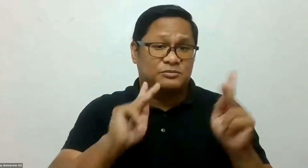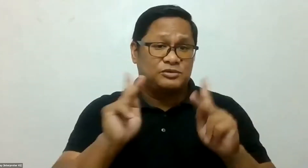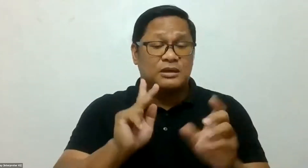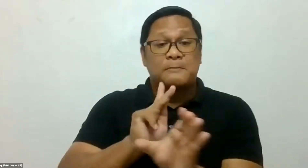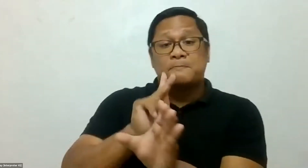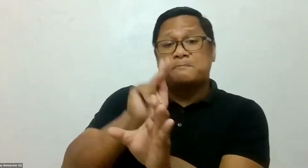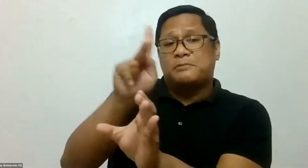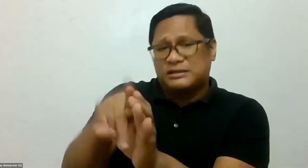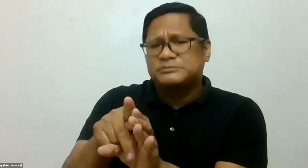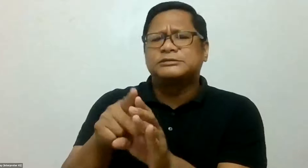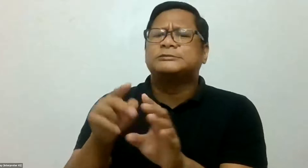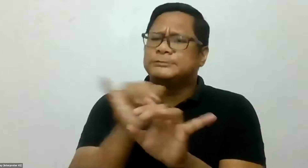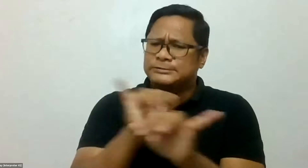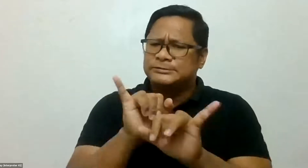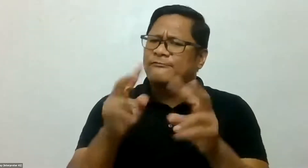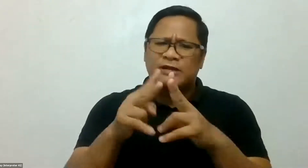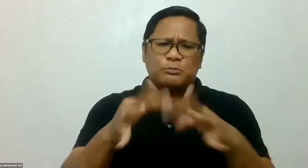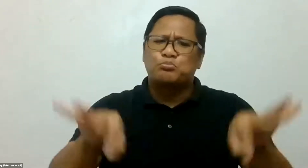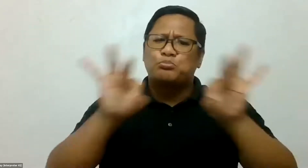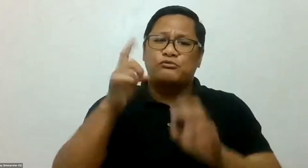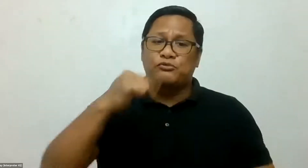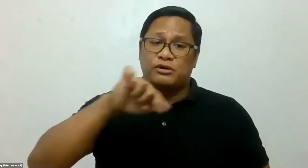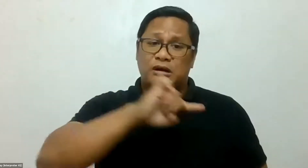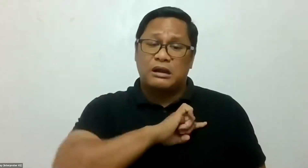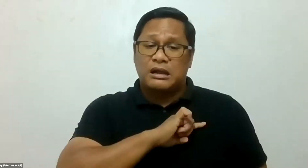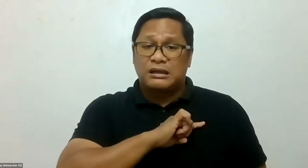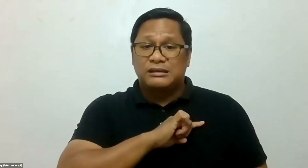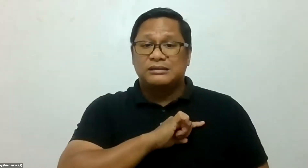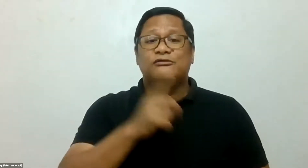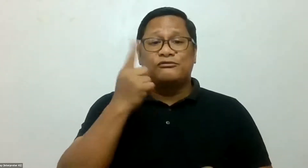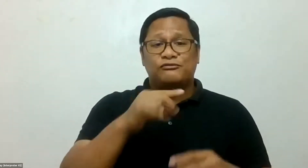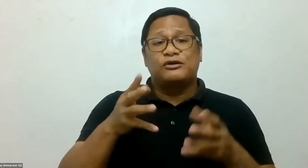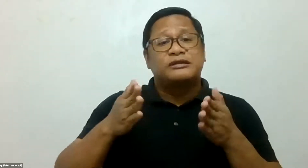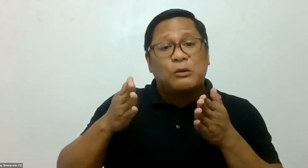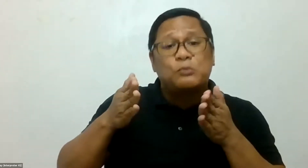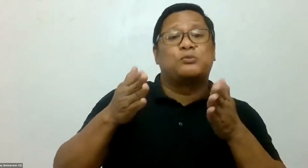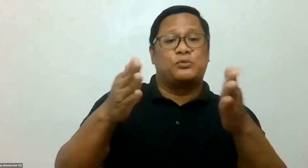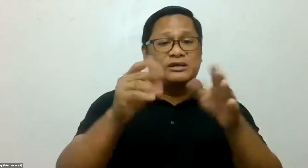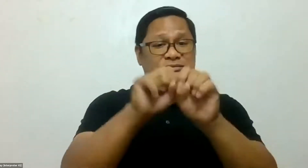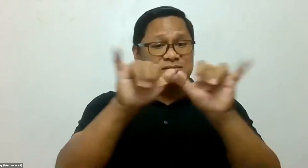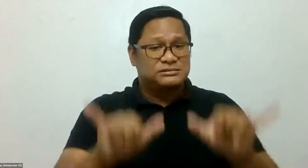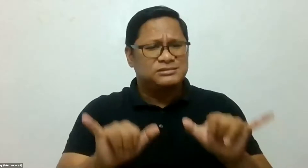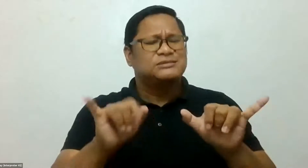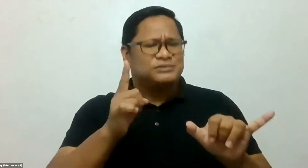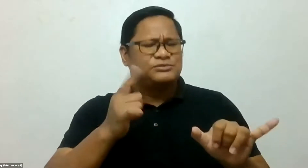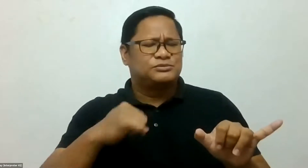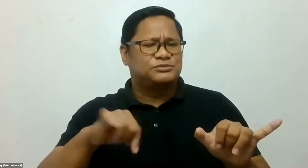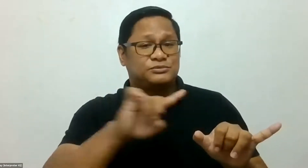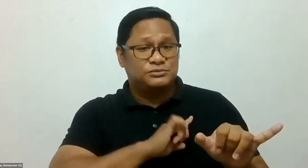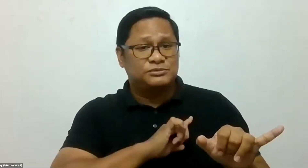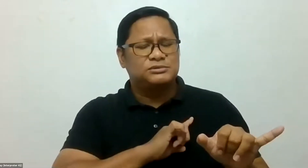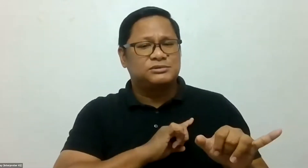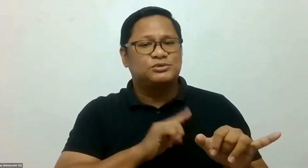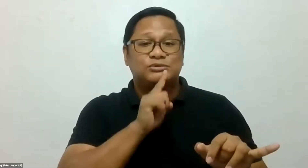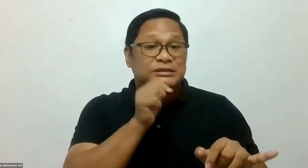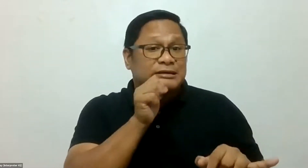Participation is very key to us because the nuts and bolts of the system, which everybody, I'm very